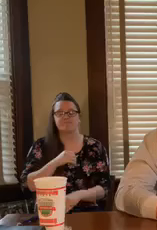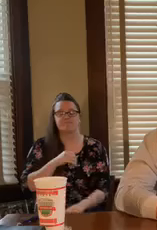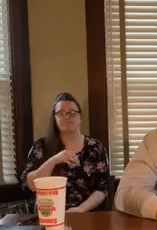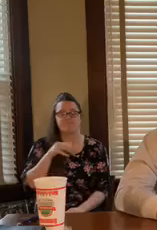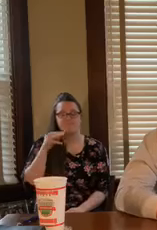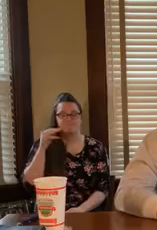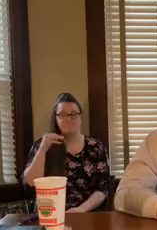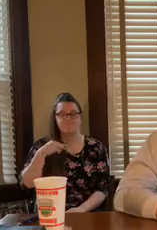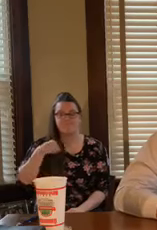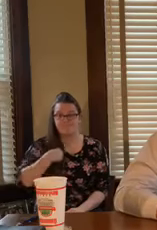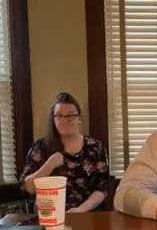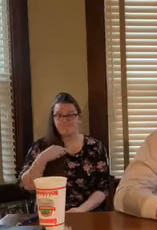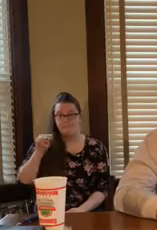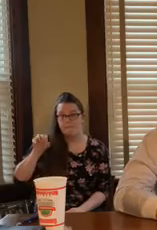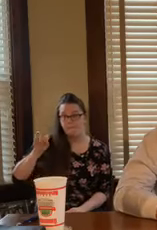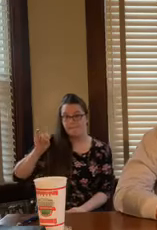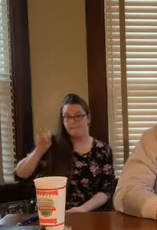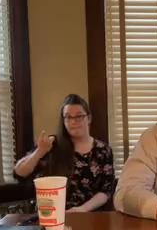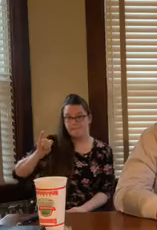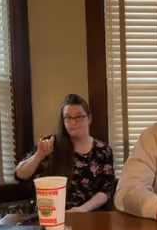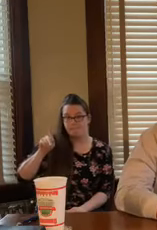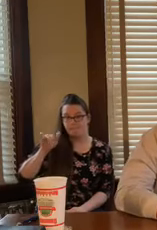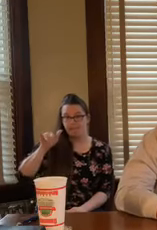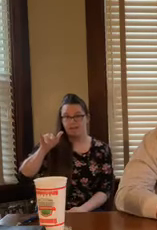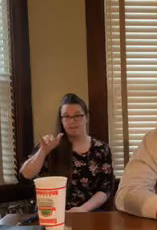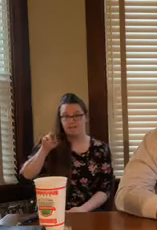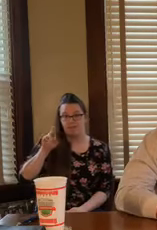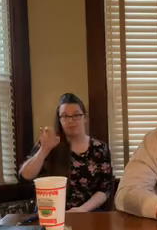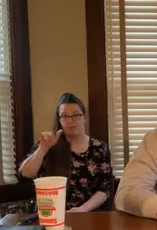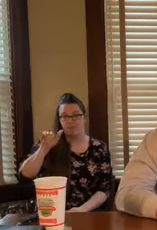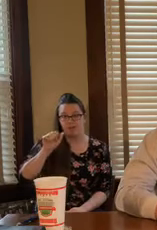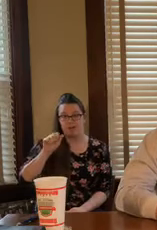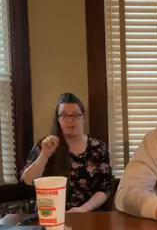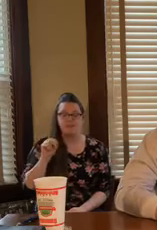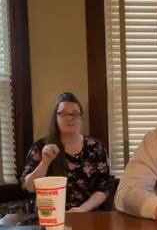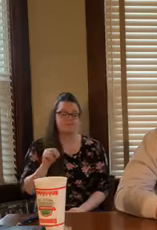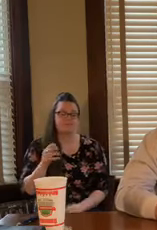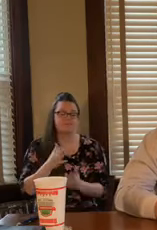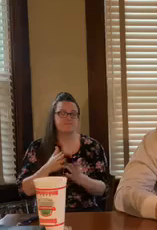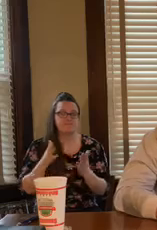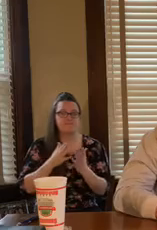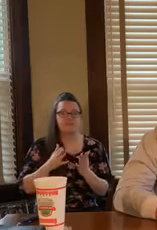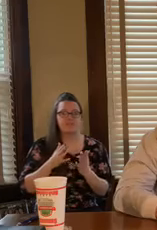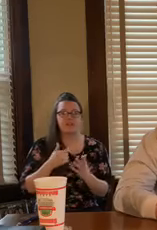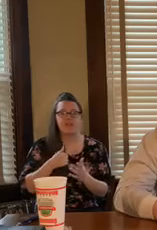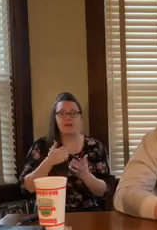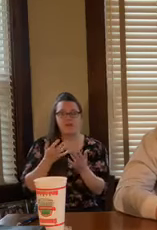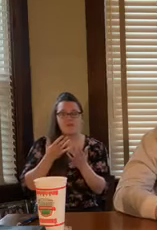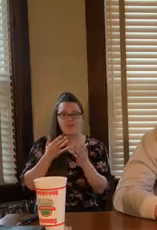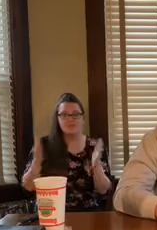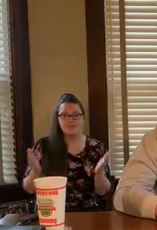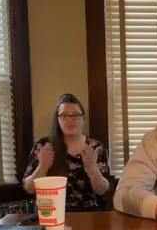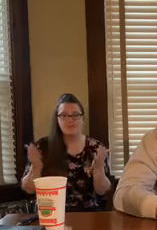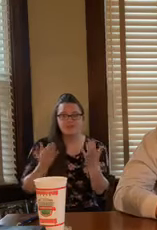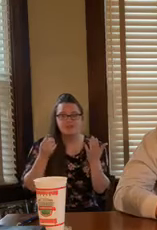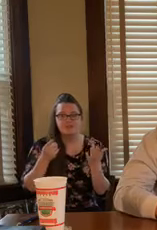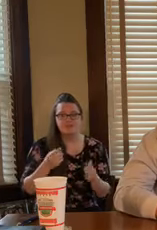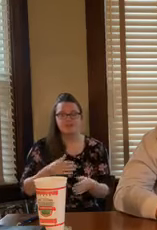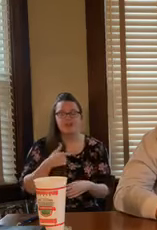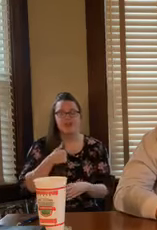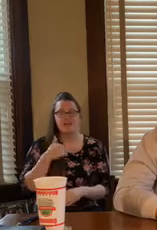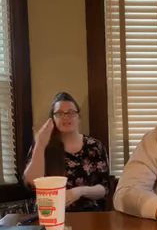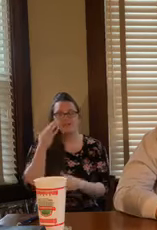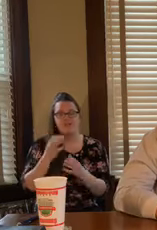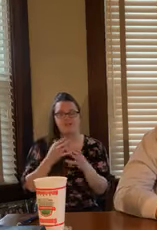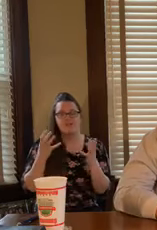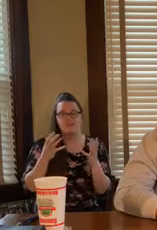word of the Lord. I want to give everybody some encouragement. Just like today, I believe everybody's spirit is up basically because of the weather.